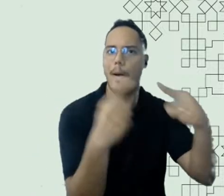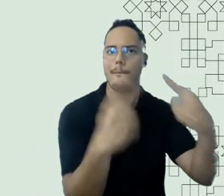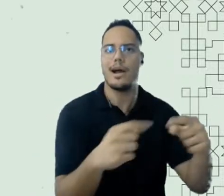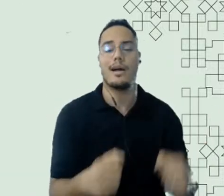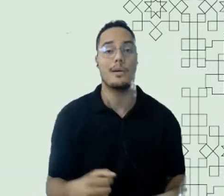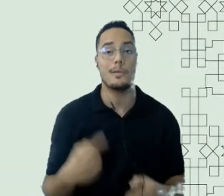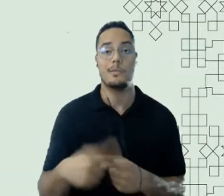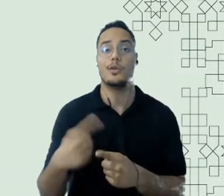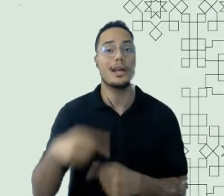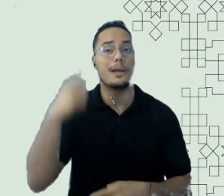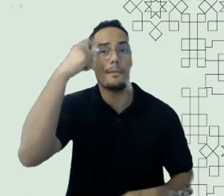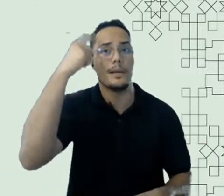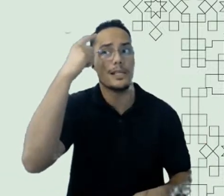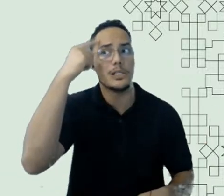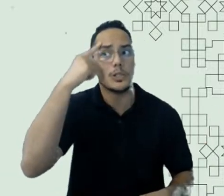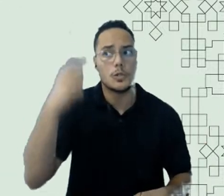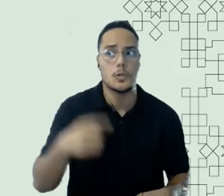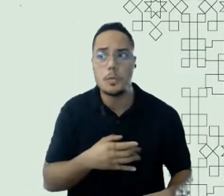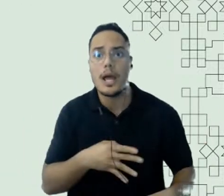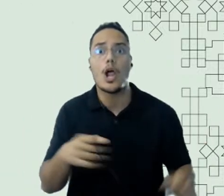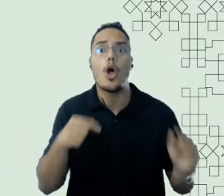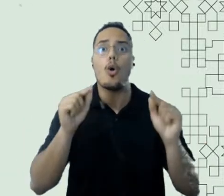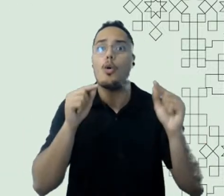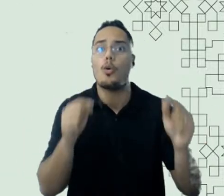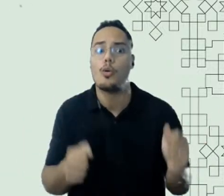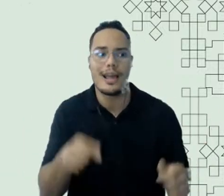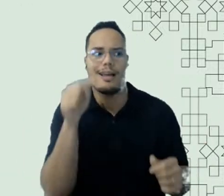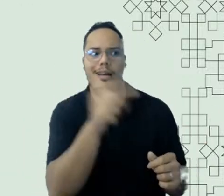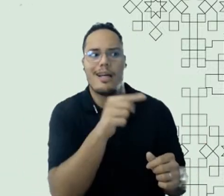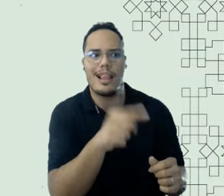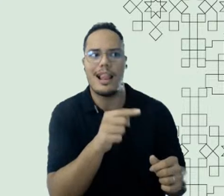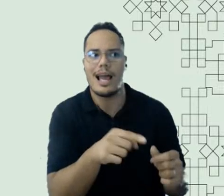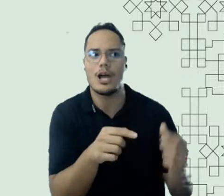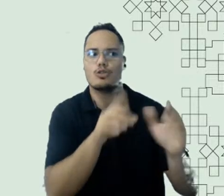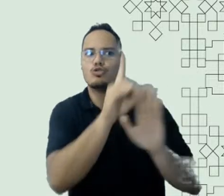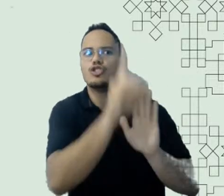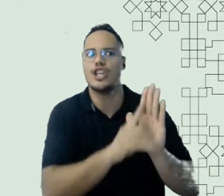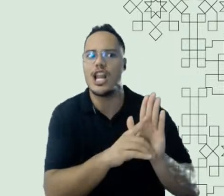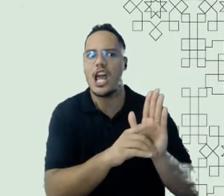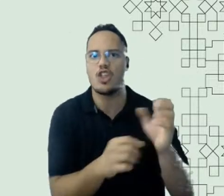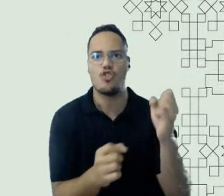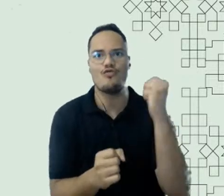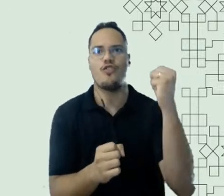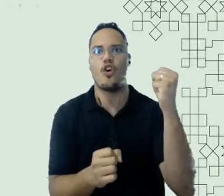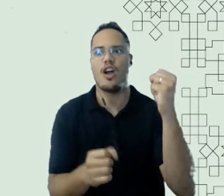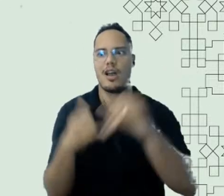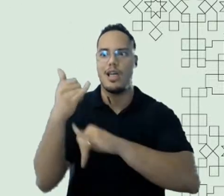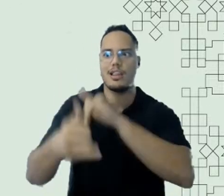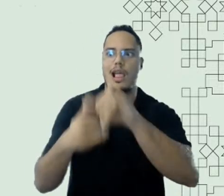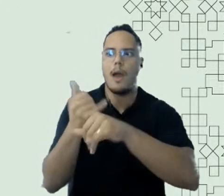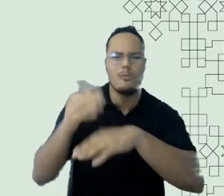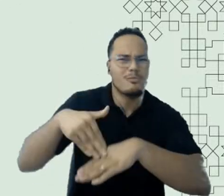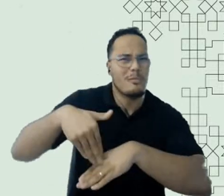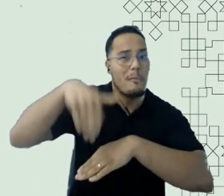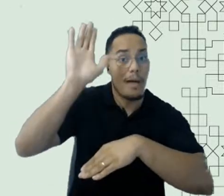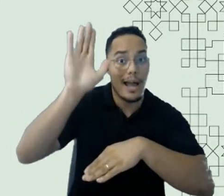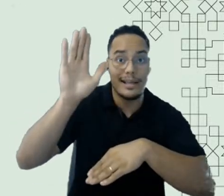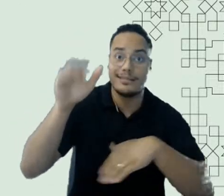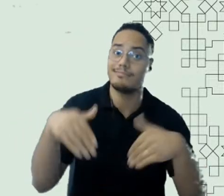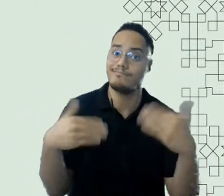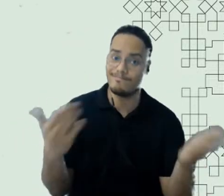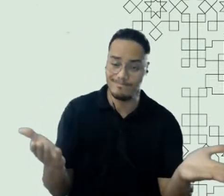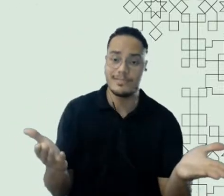time, most of the attention was about strengthening the copyright for the right holders and trying